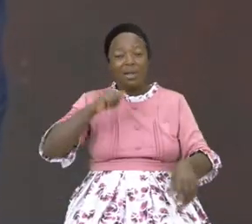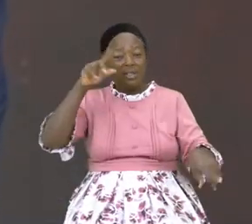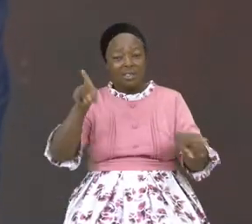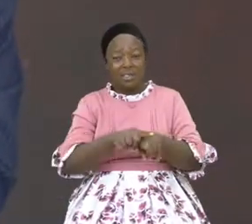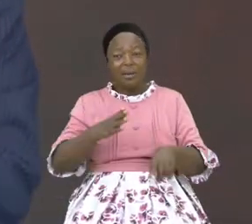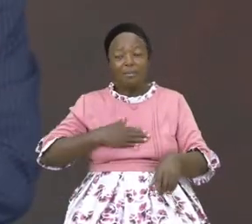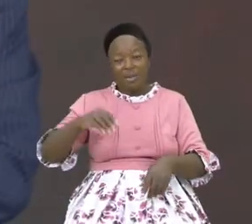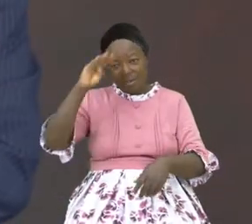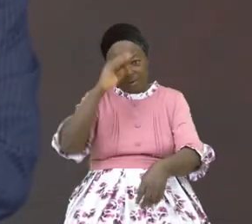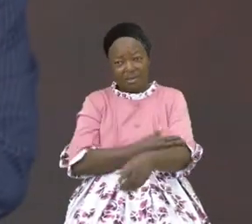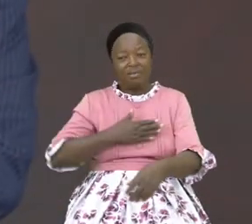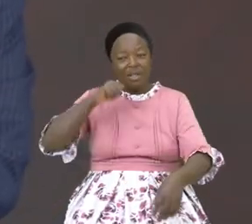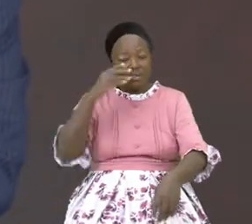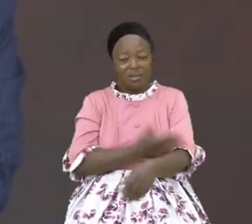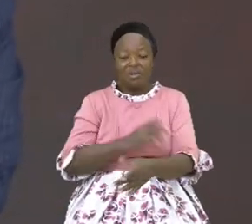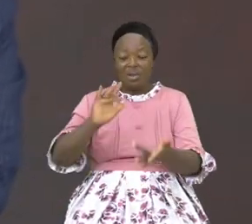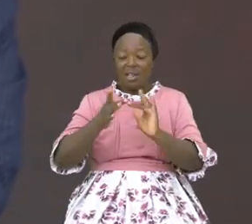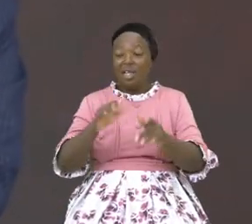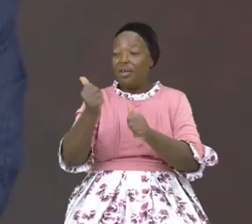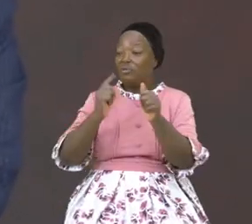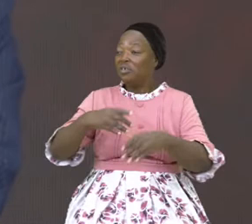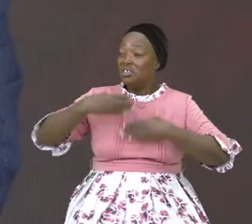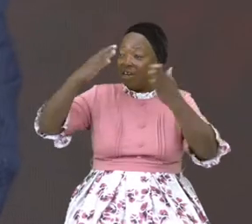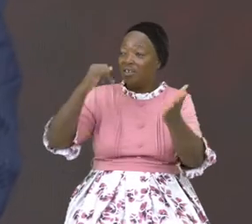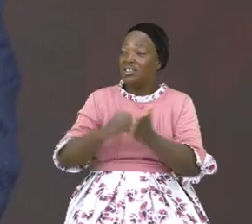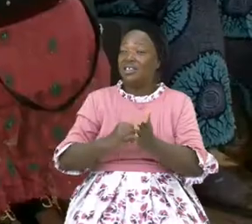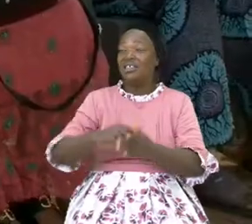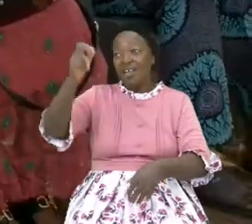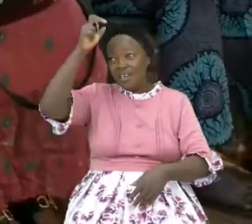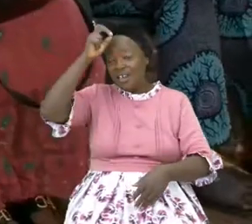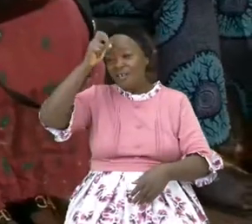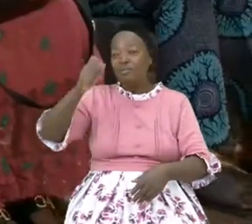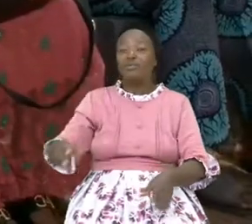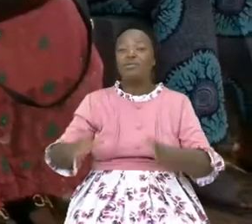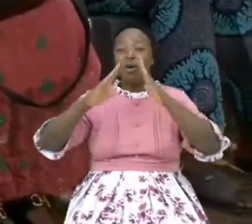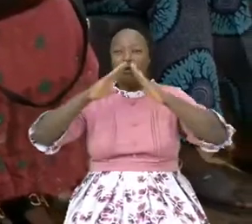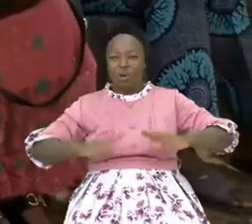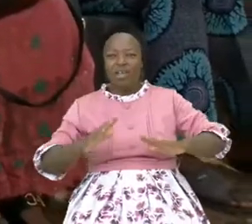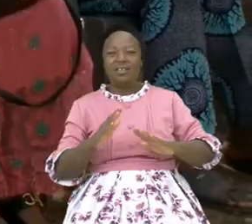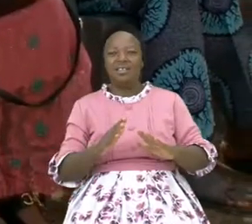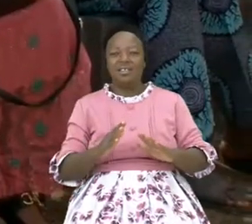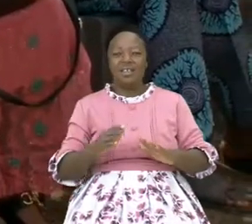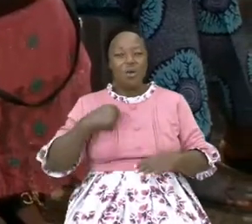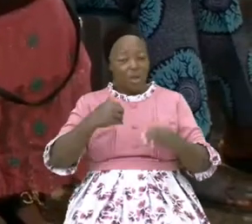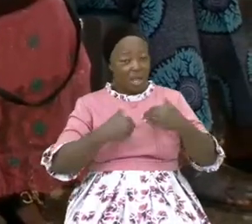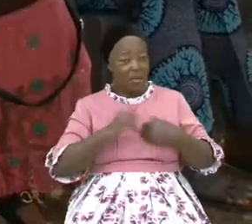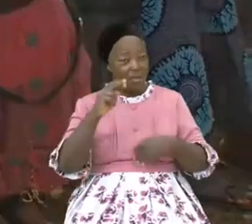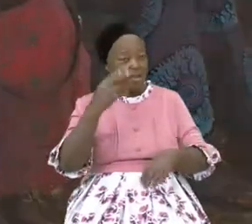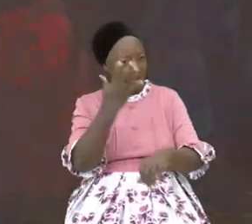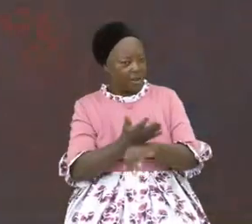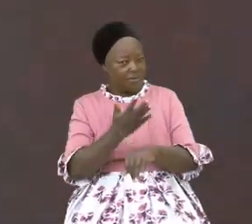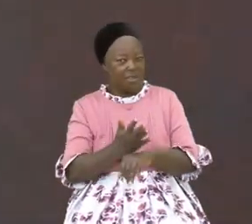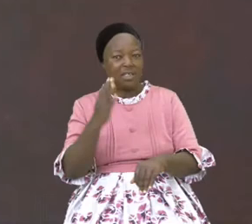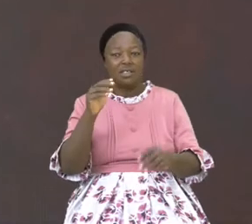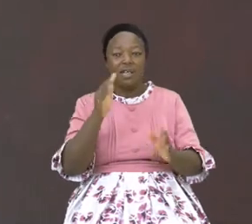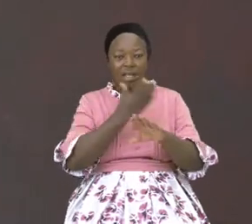son, online, everybody tell me, Satan, shut up. We have an advocate with